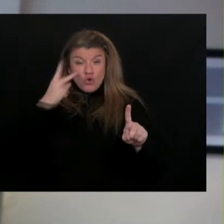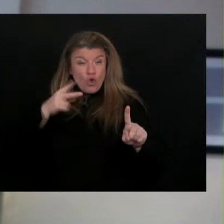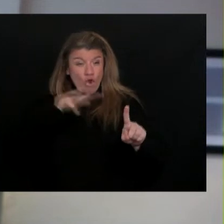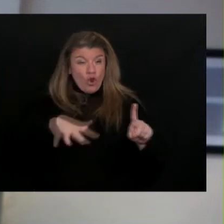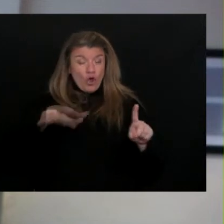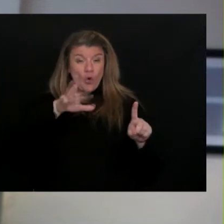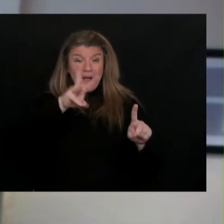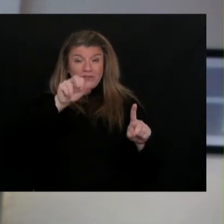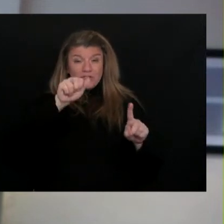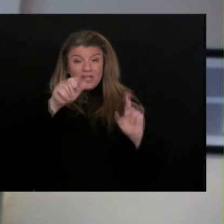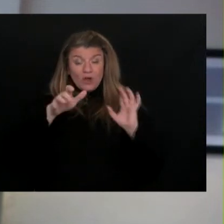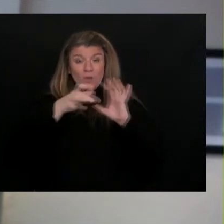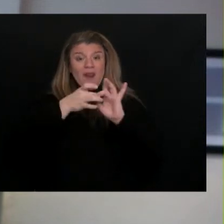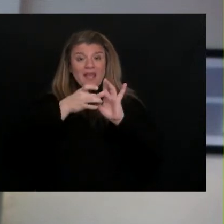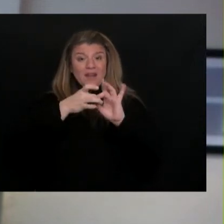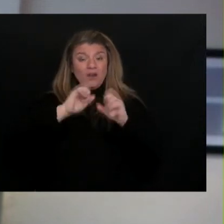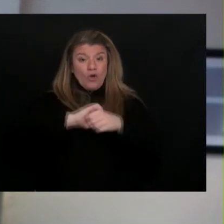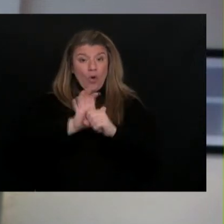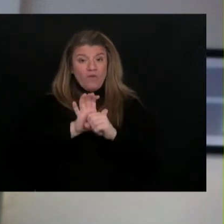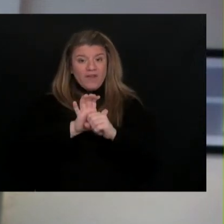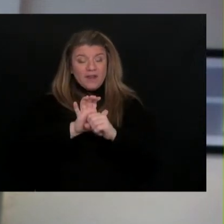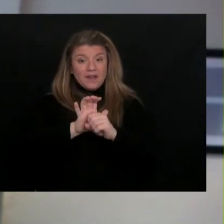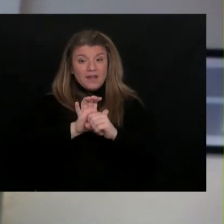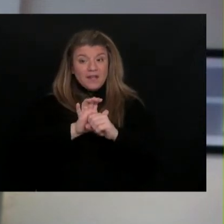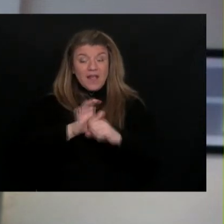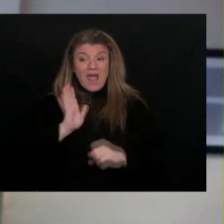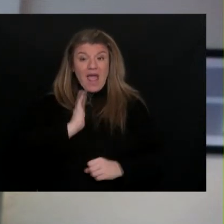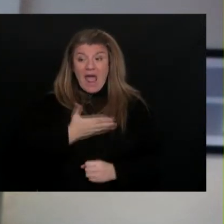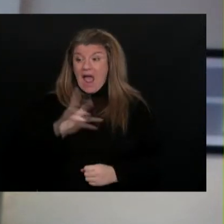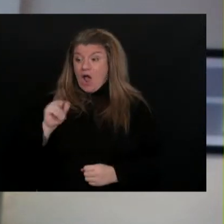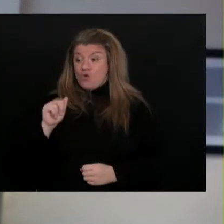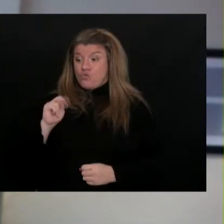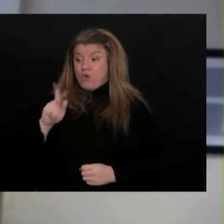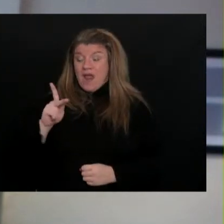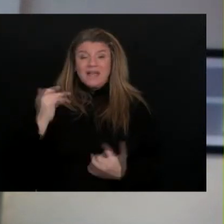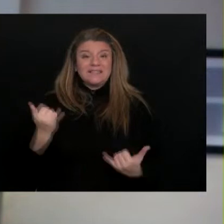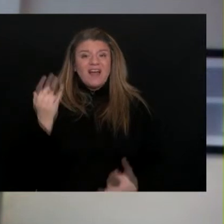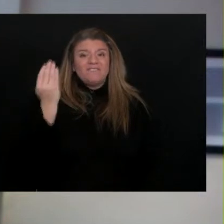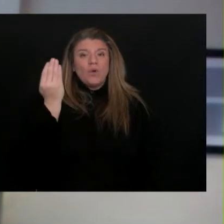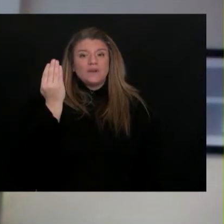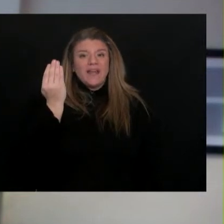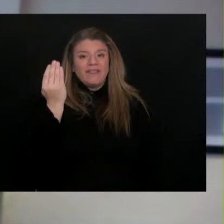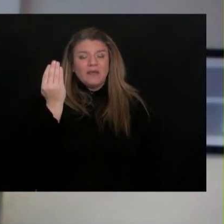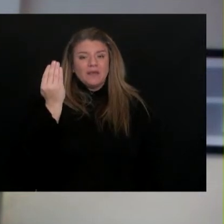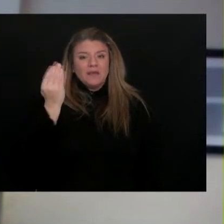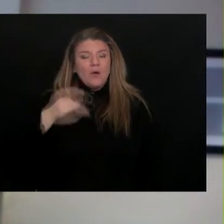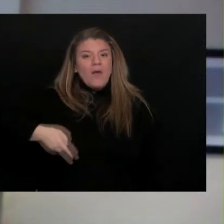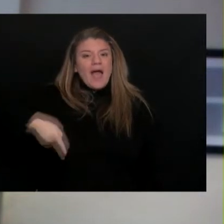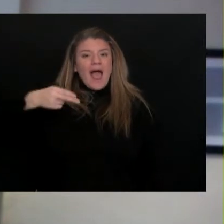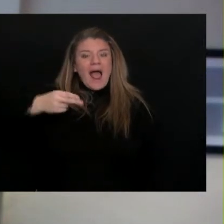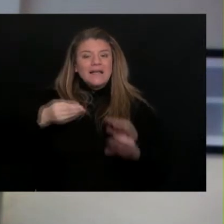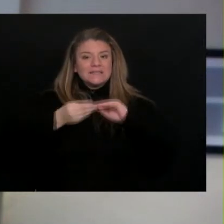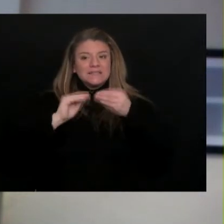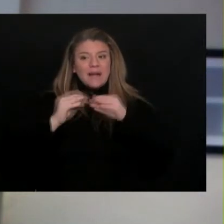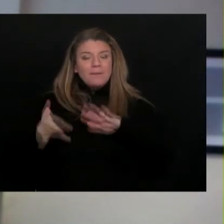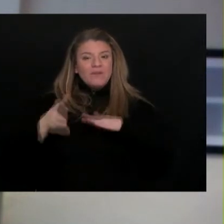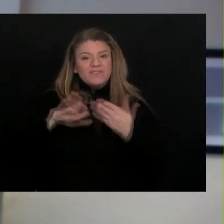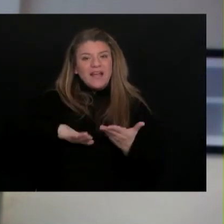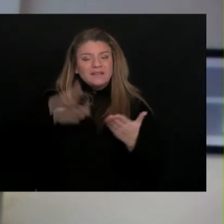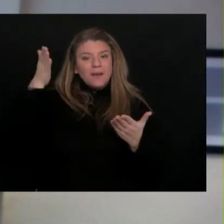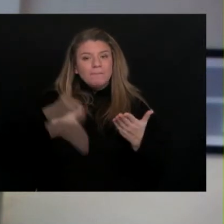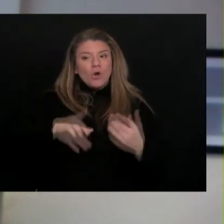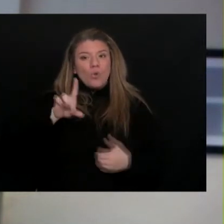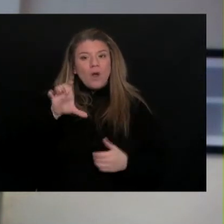related to COVID-19, we rank currently 14th in the country with the highest number of deaths per